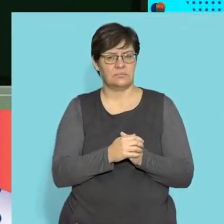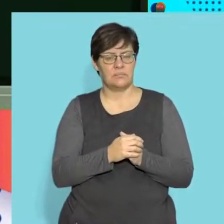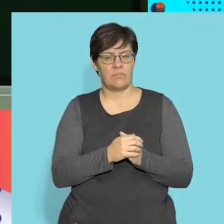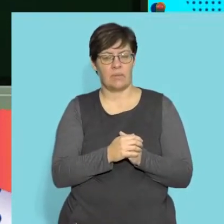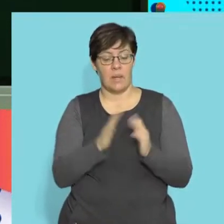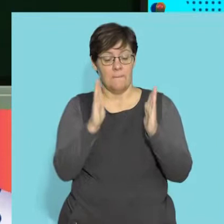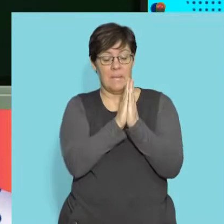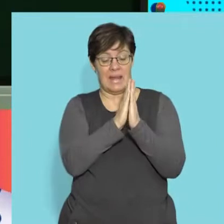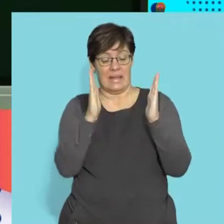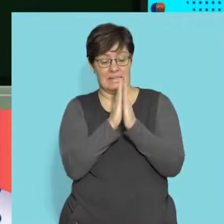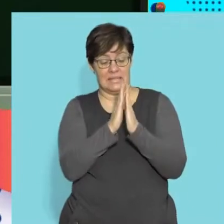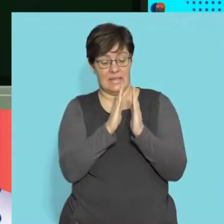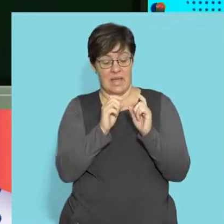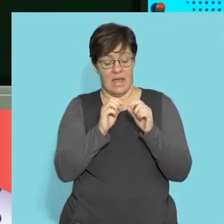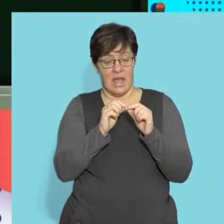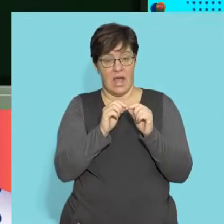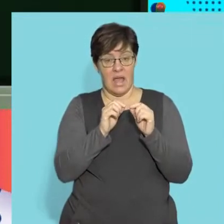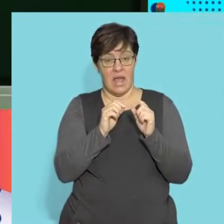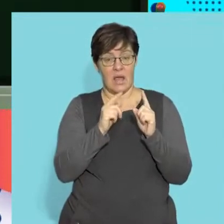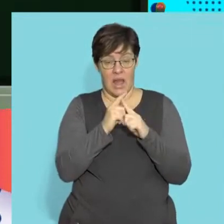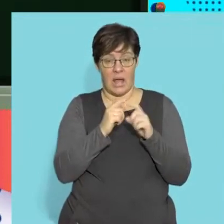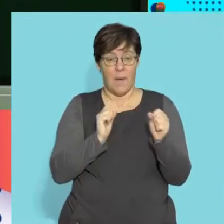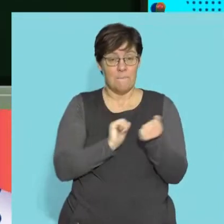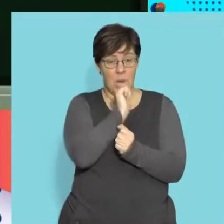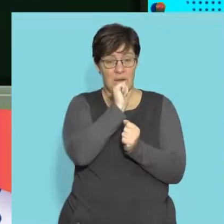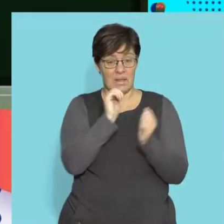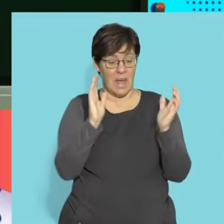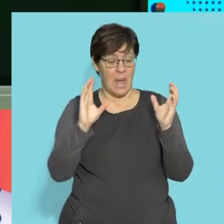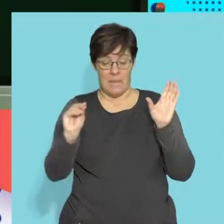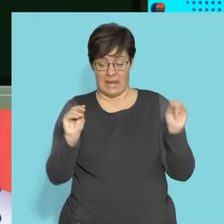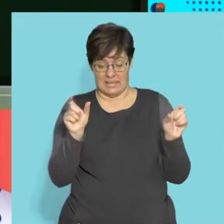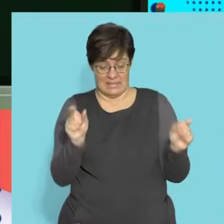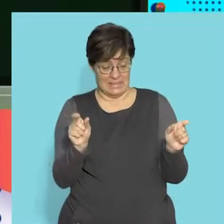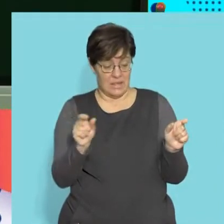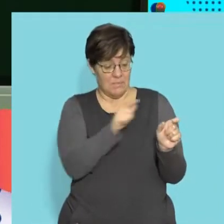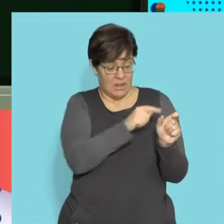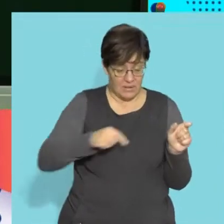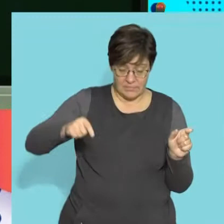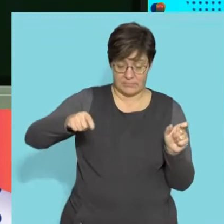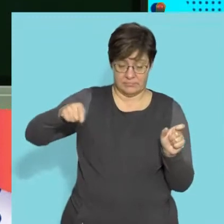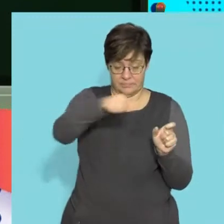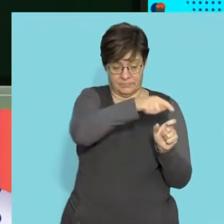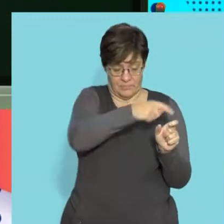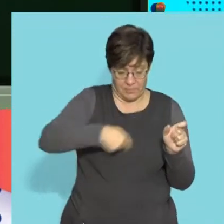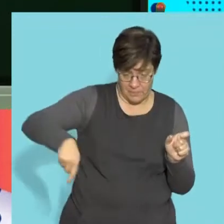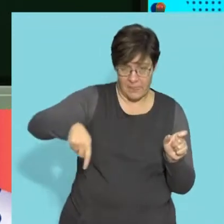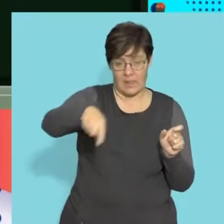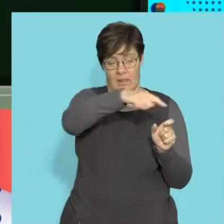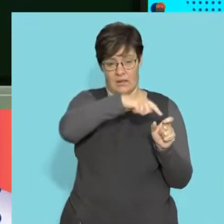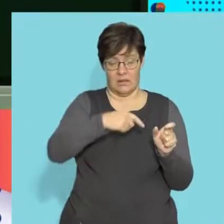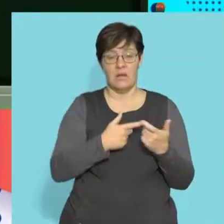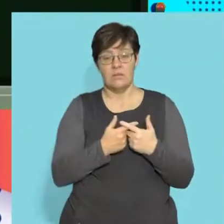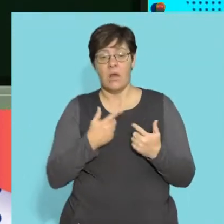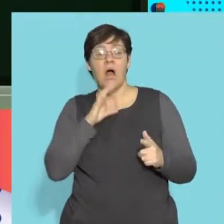that these magnetic fields that are created by the permanent magnet and the current carrying conductor, that they